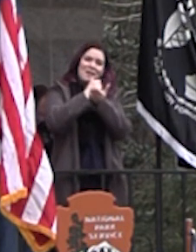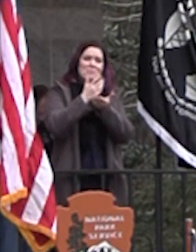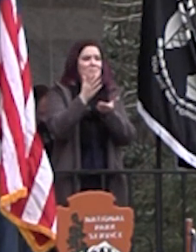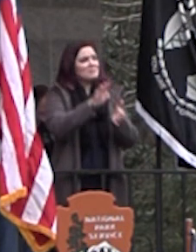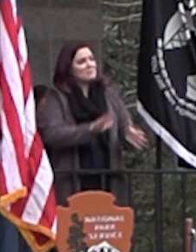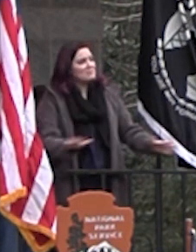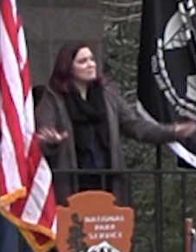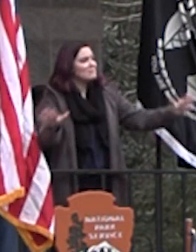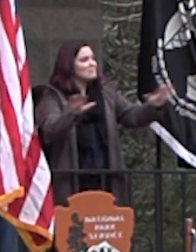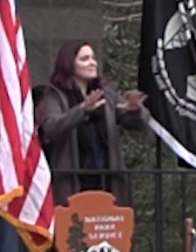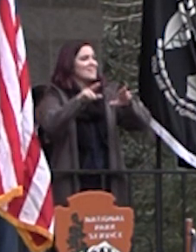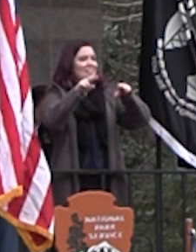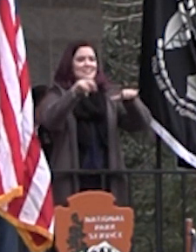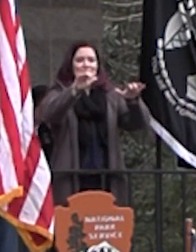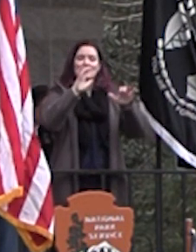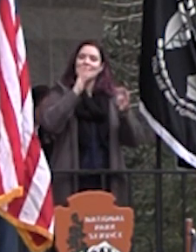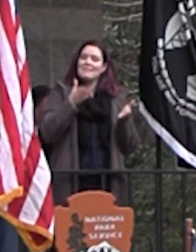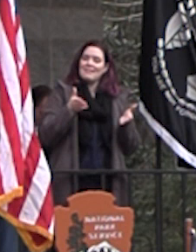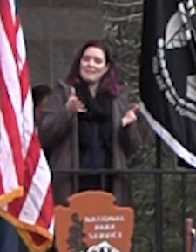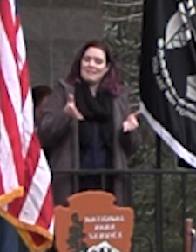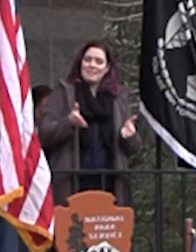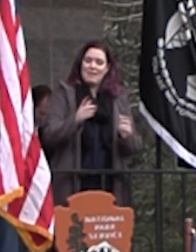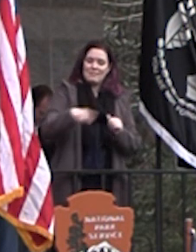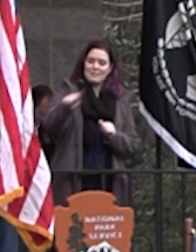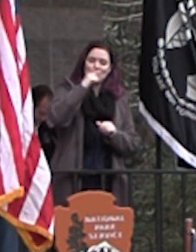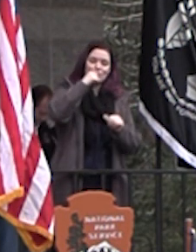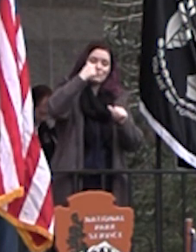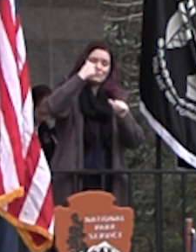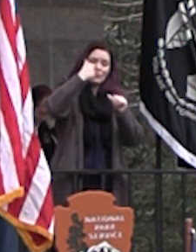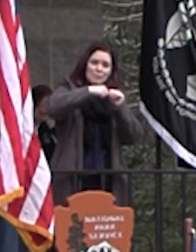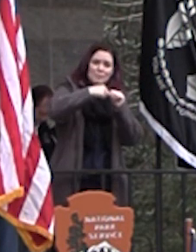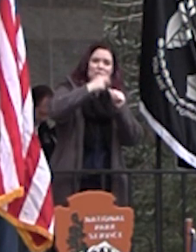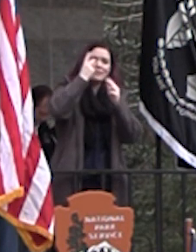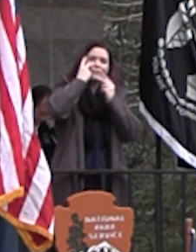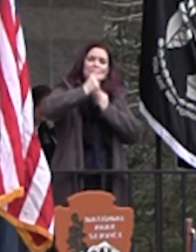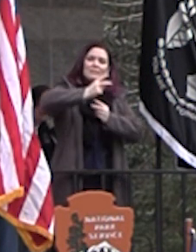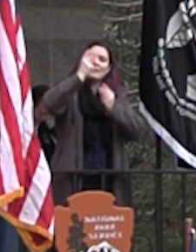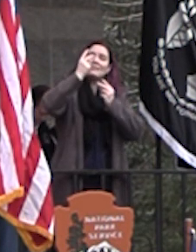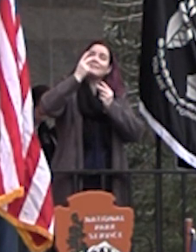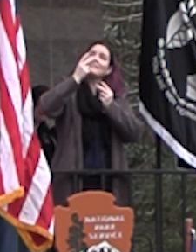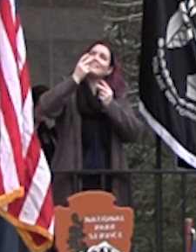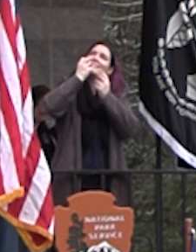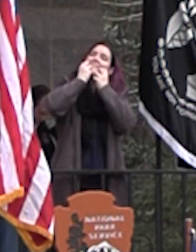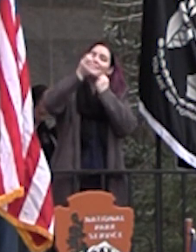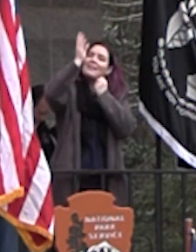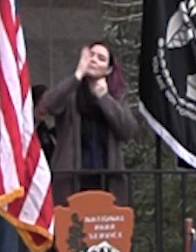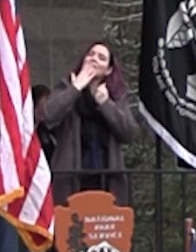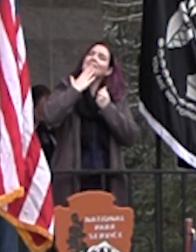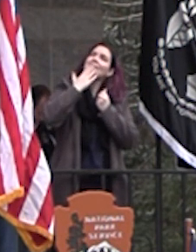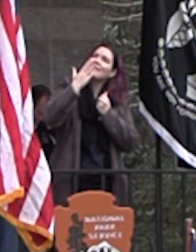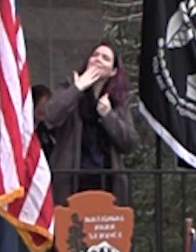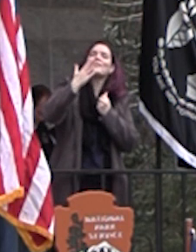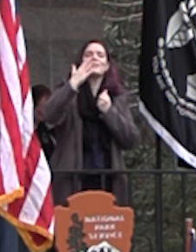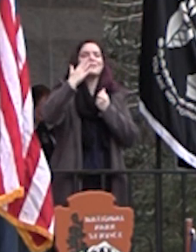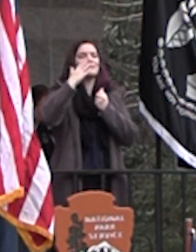this National Cemetery, but allow them to remember and reflect. And dear Lord, we thank you for the ability to